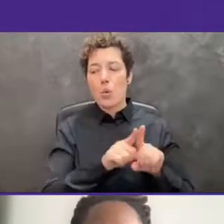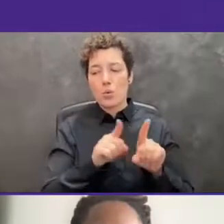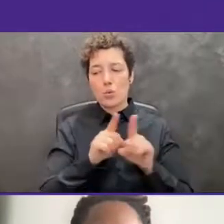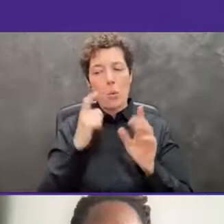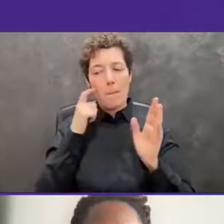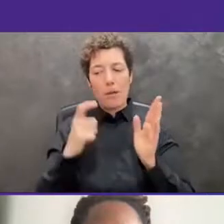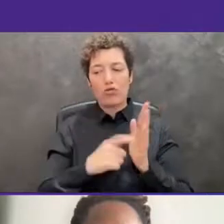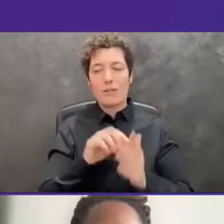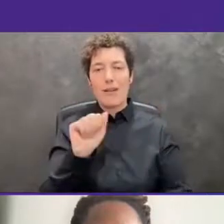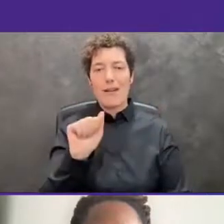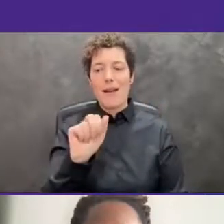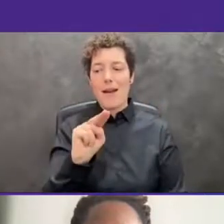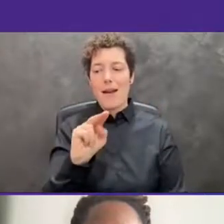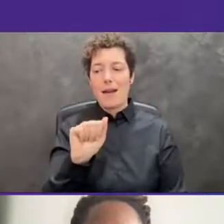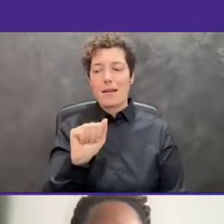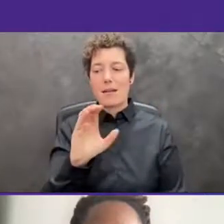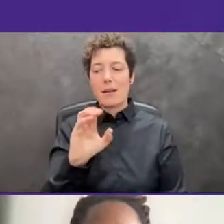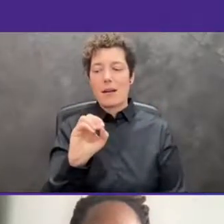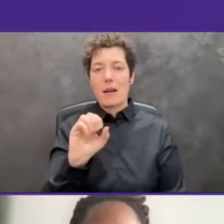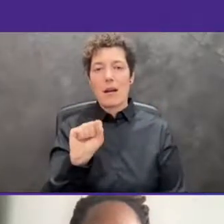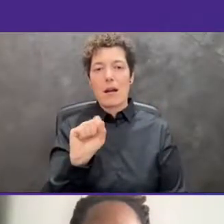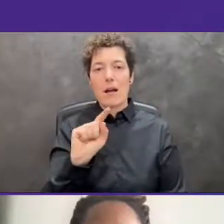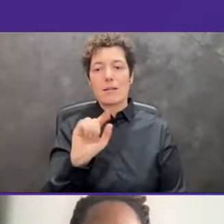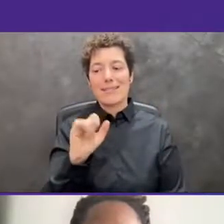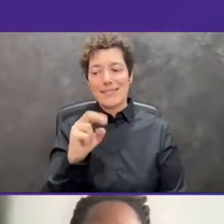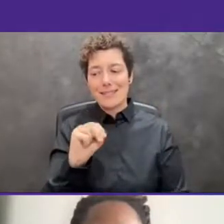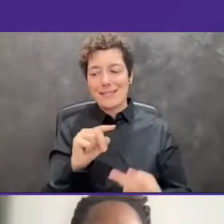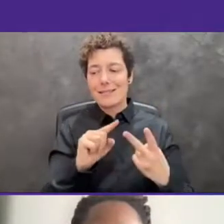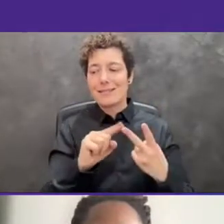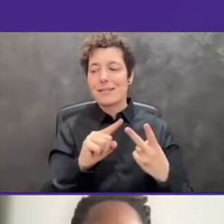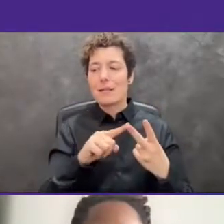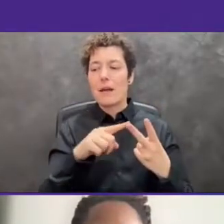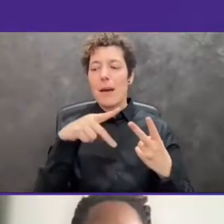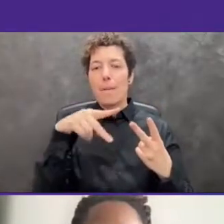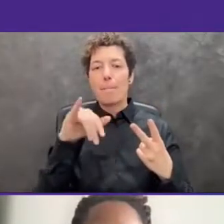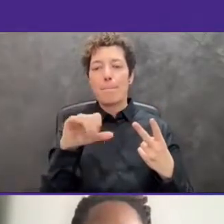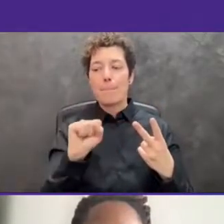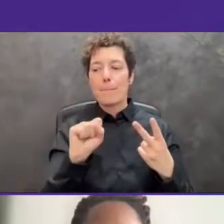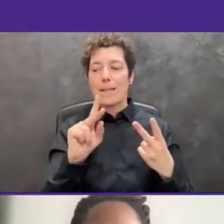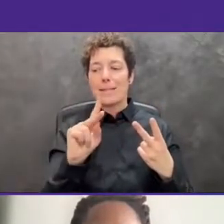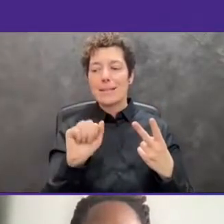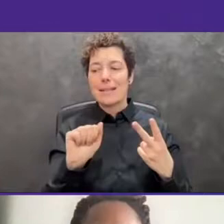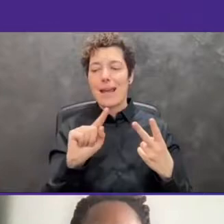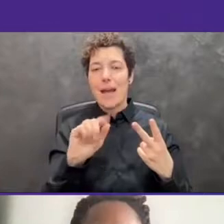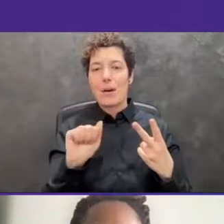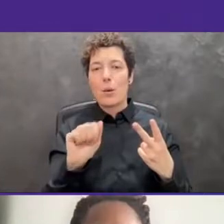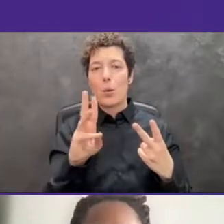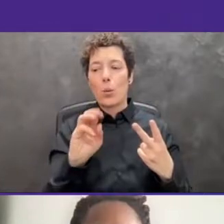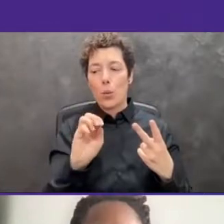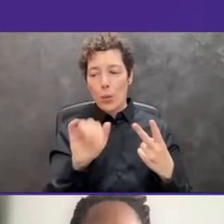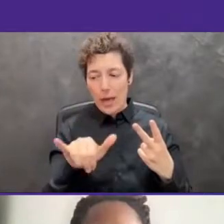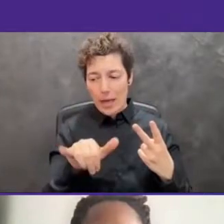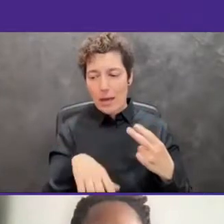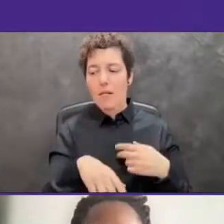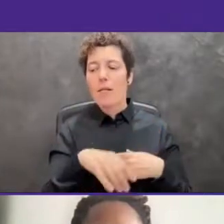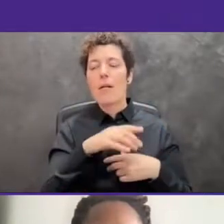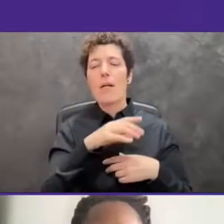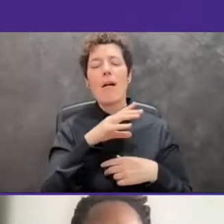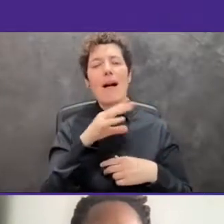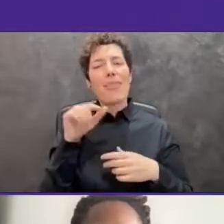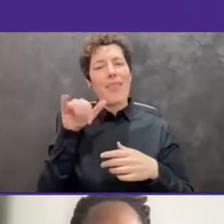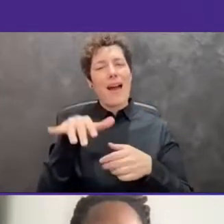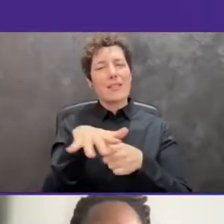Piscataway, and the Pamunkey peoples, whose ancestral and unceded land is where the national Dance USA office